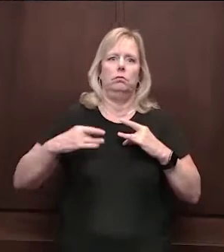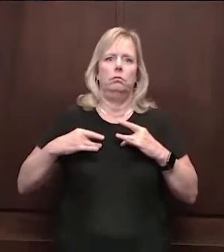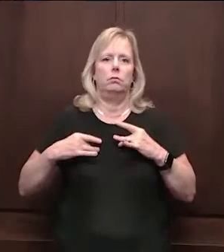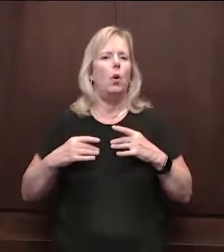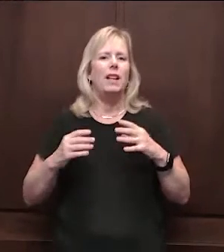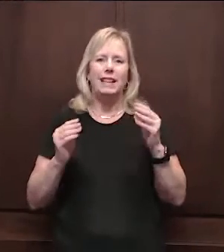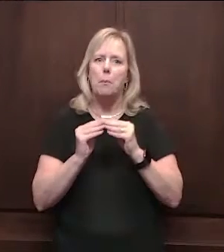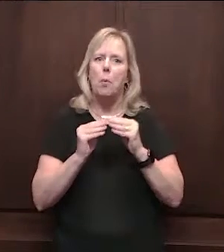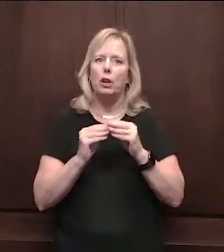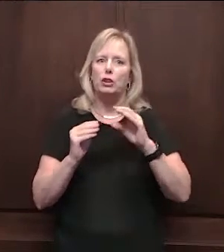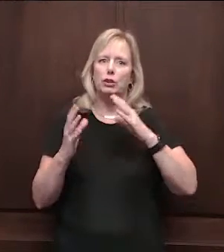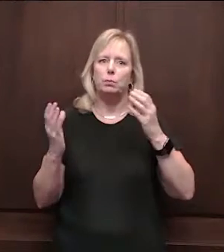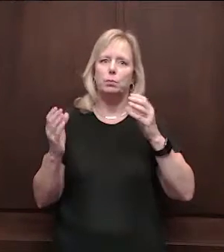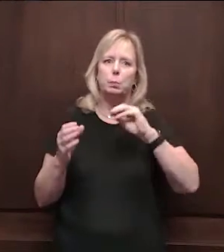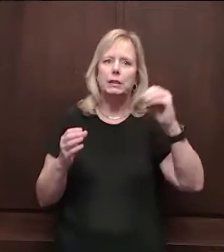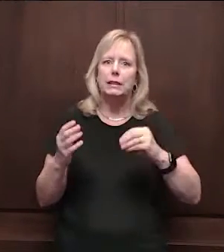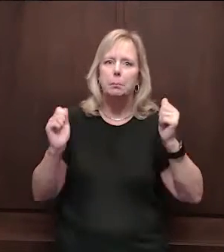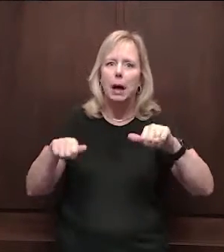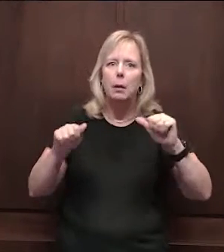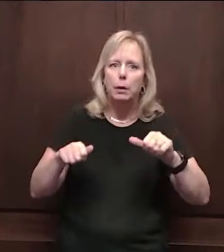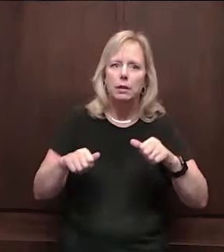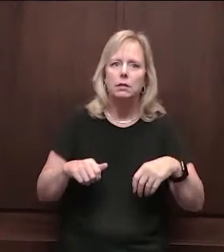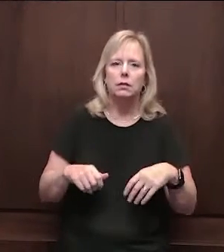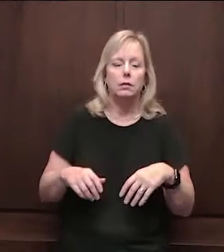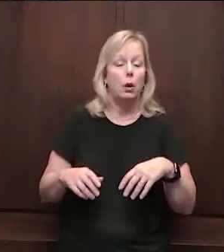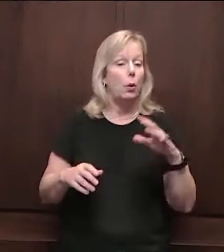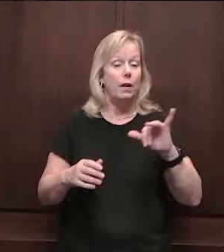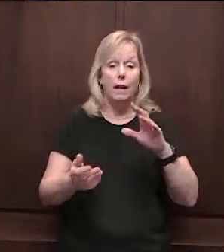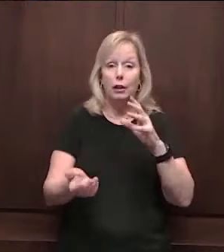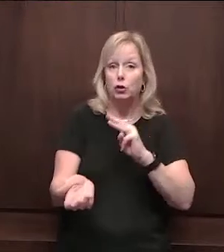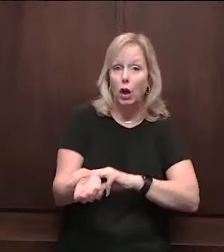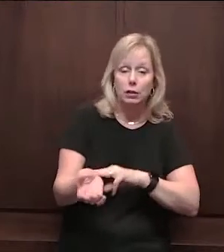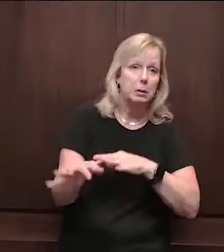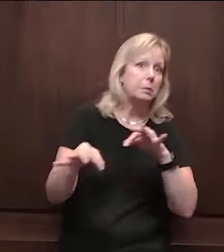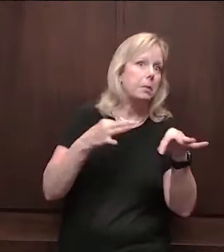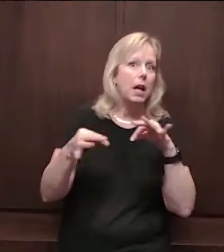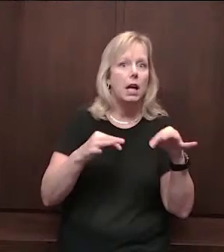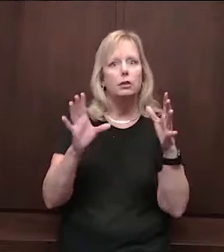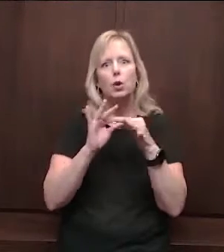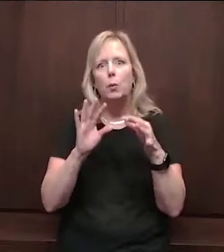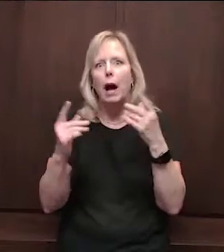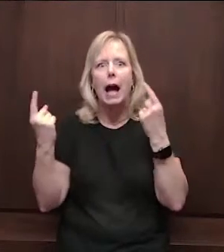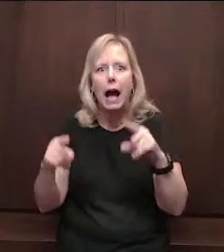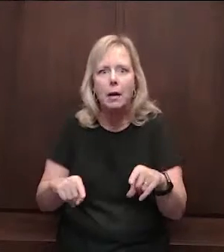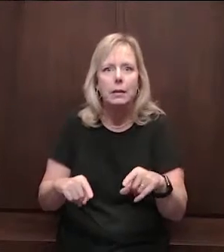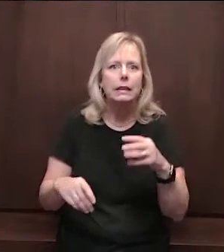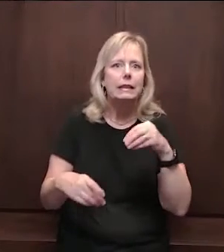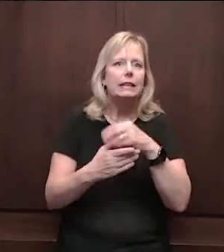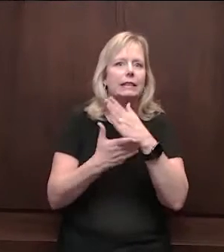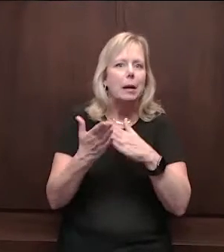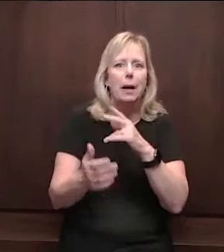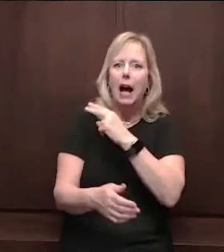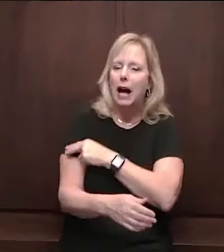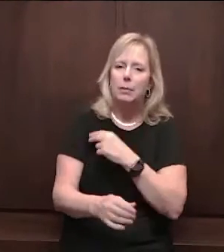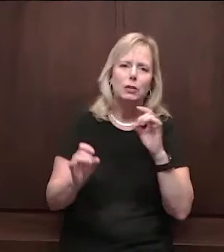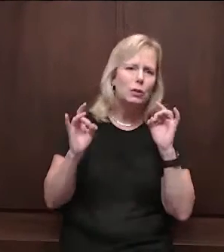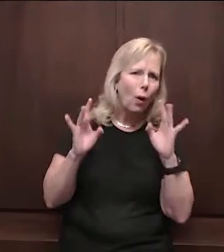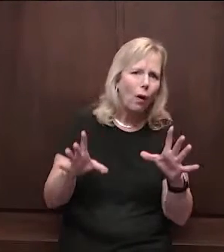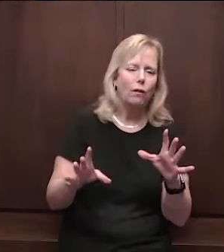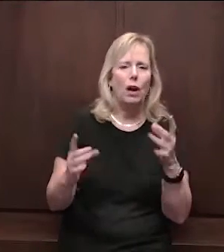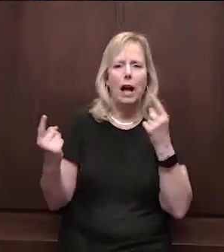of it. We've had the physicians on that have told those horror stories of what takes place even in some of the hospitals.